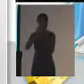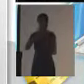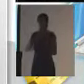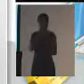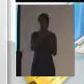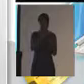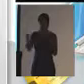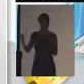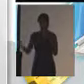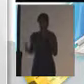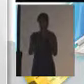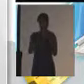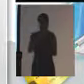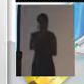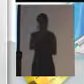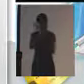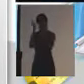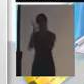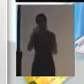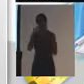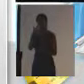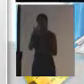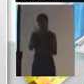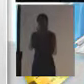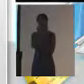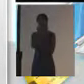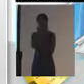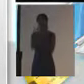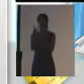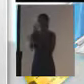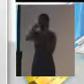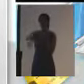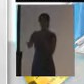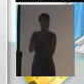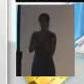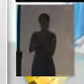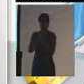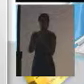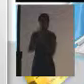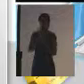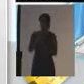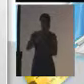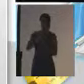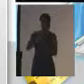calculated the algorithms for each servo motor, and we calculated